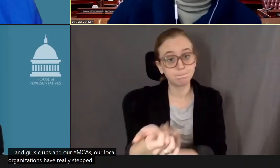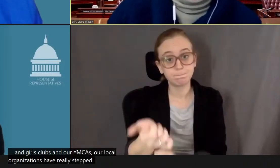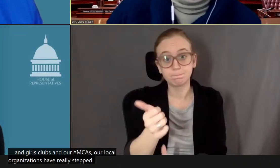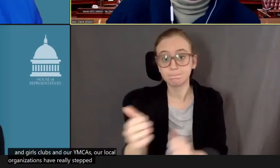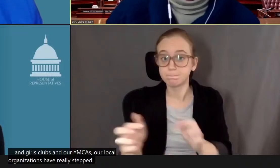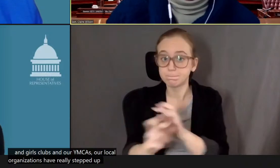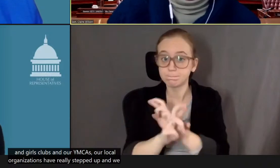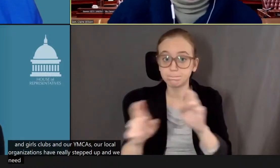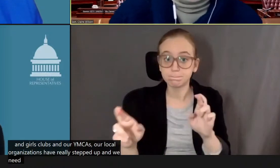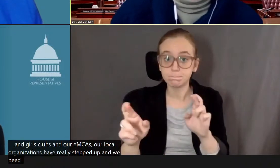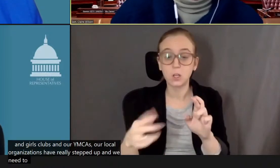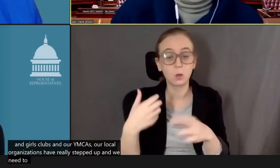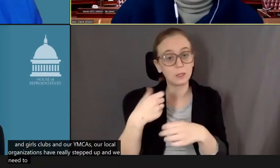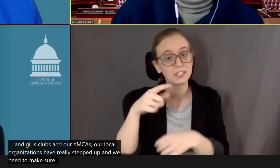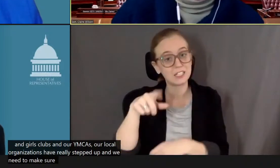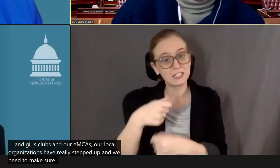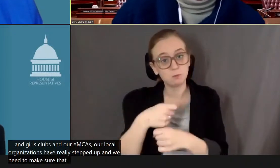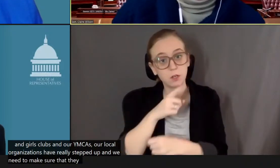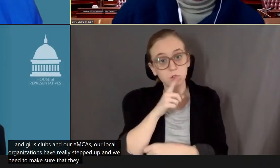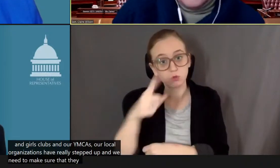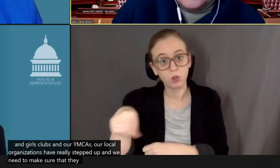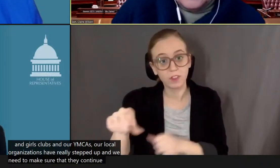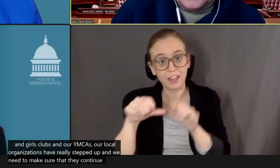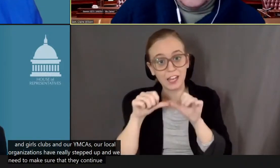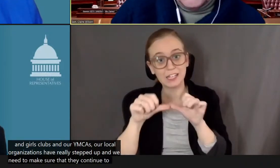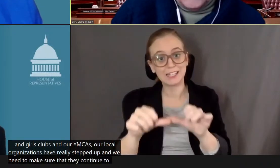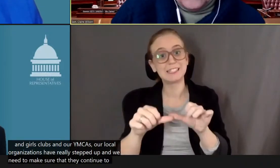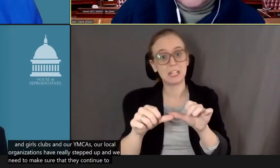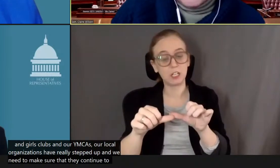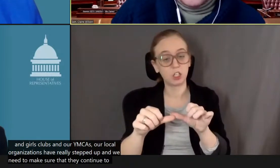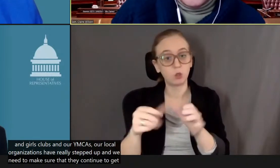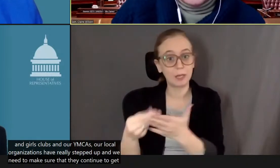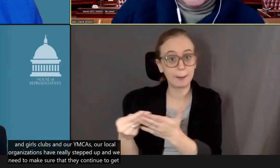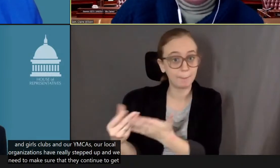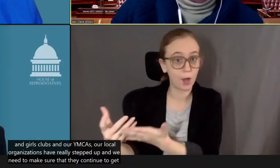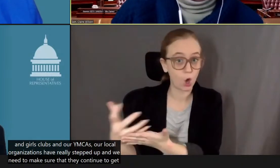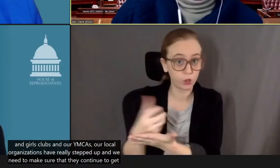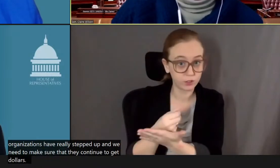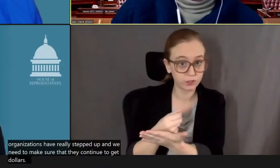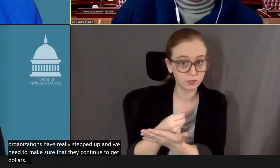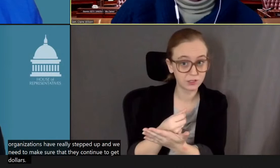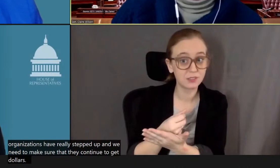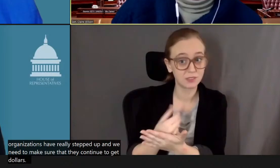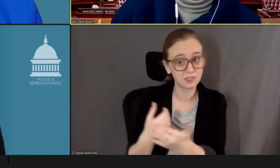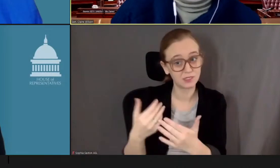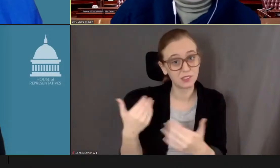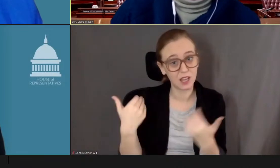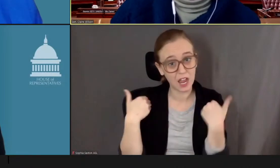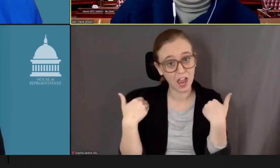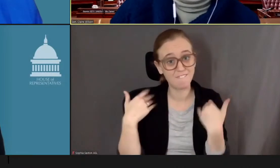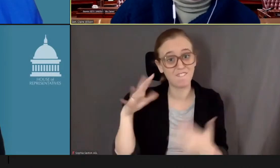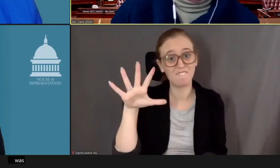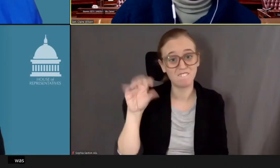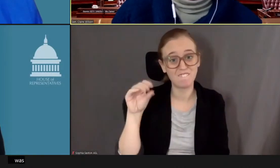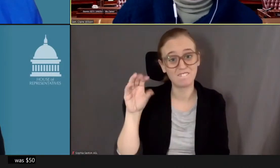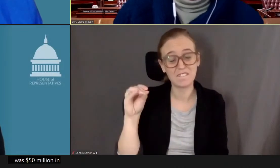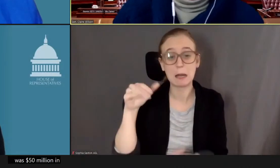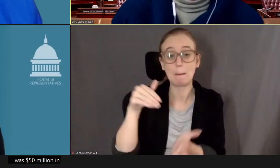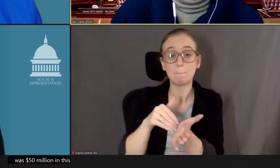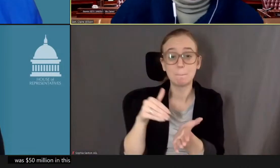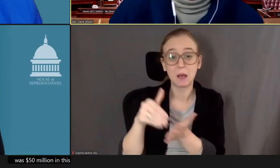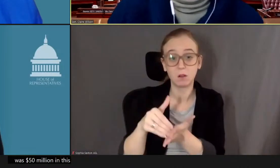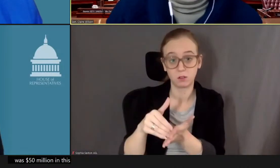need to make sure that they continue to get dollars. There was $50 million in this latest